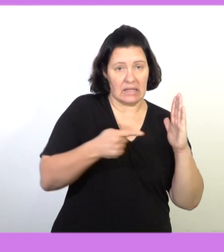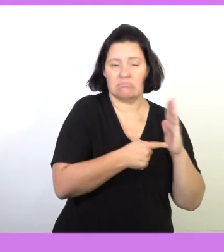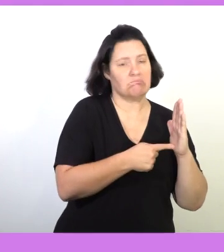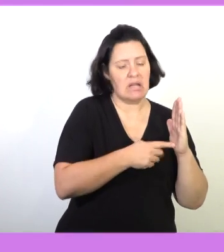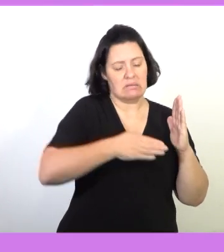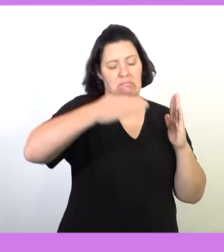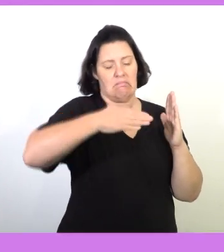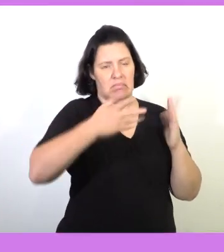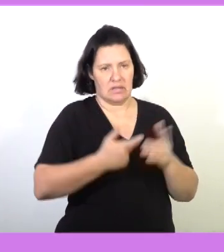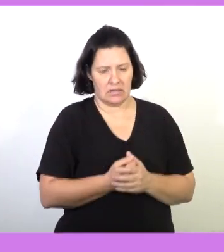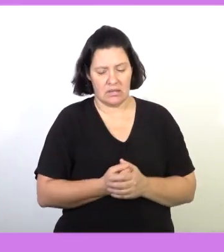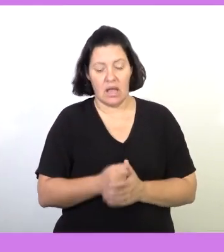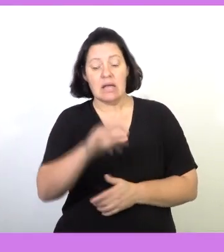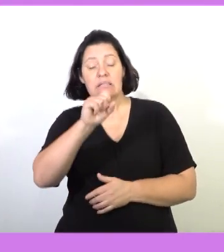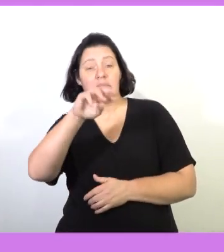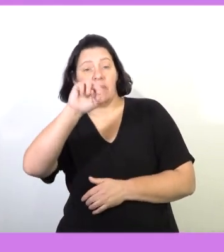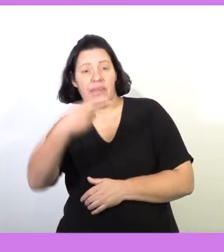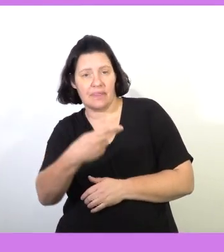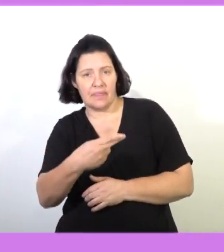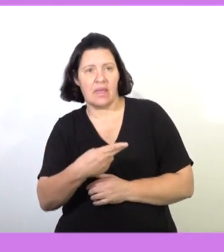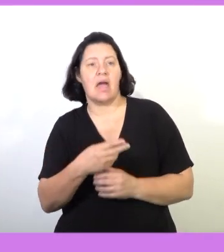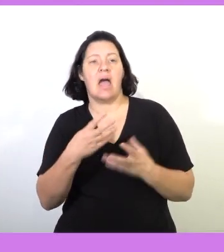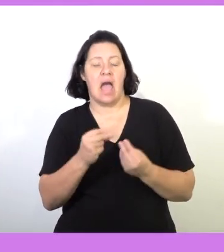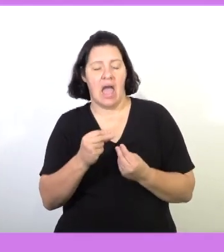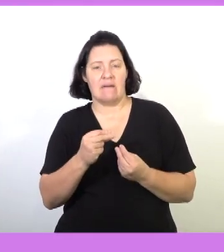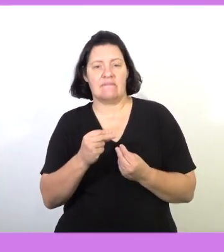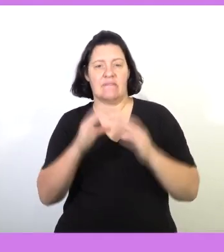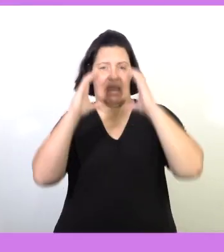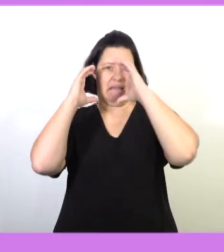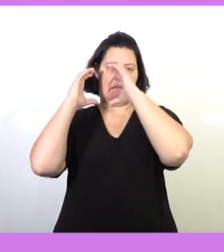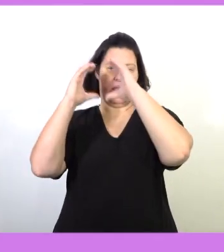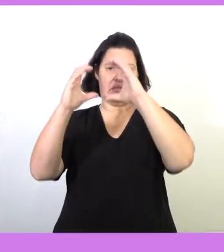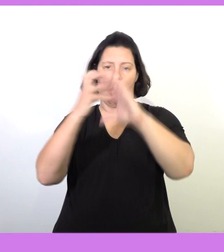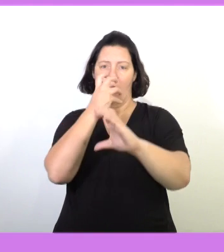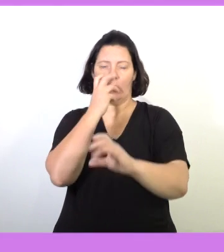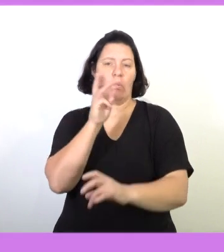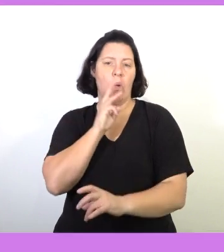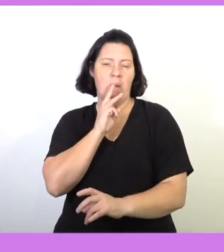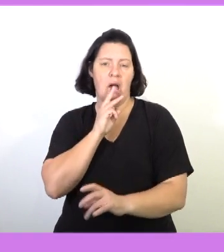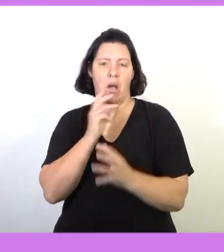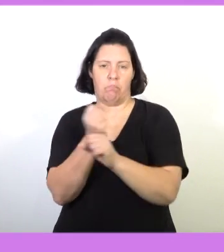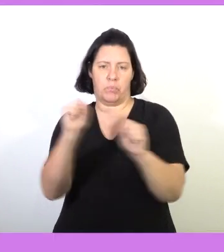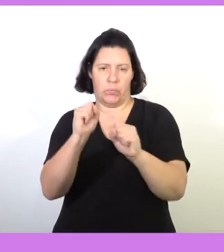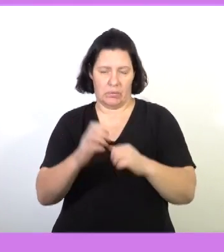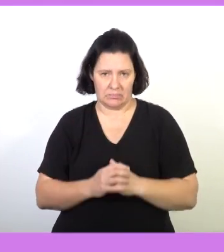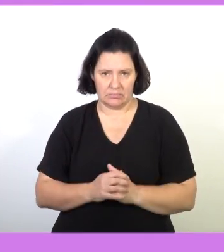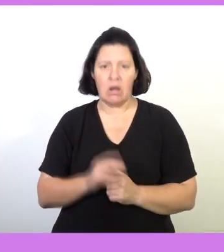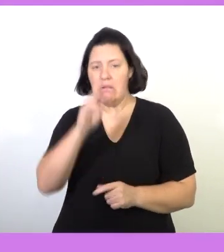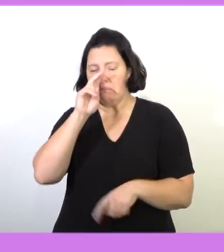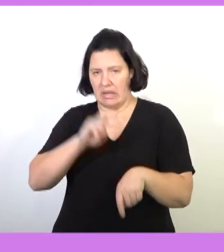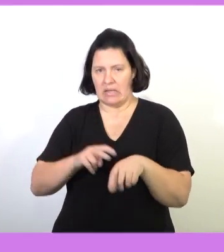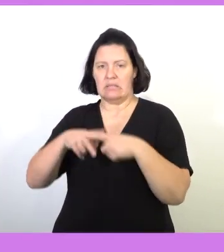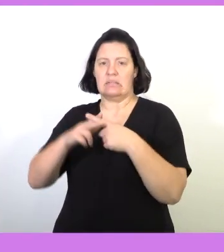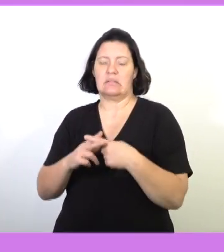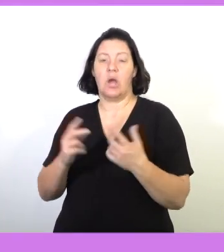Let's look at this example. Mrs. Smith has a burst geyser and needs a plumber. So